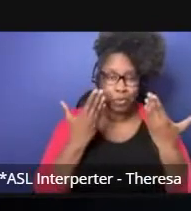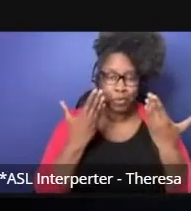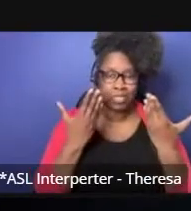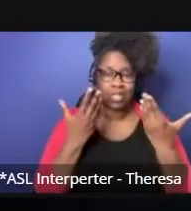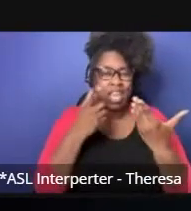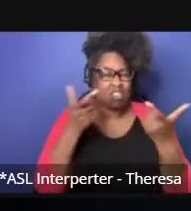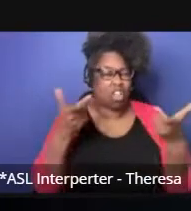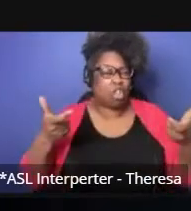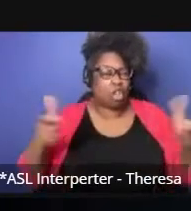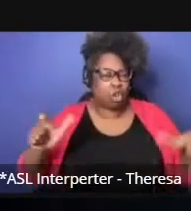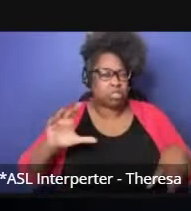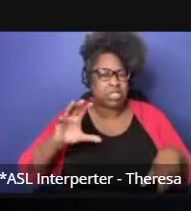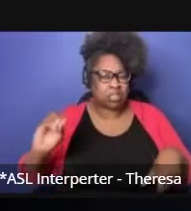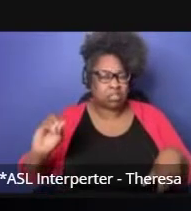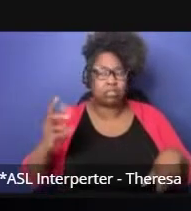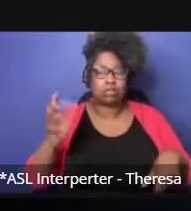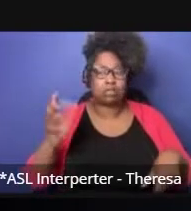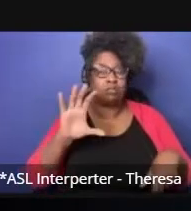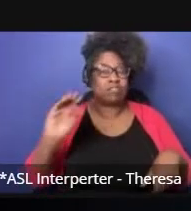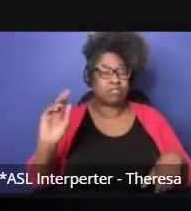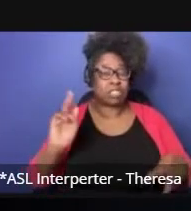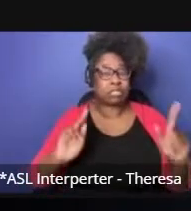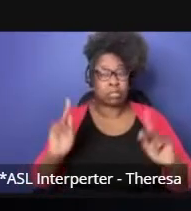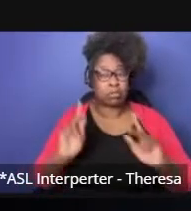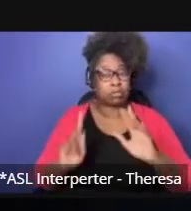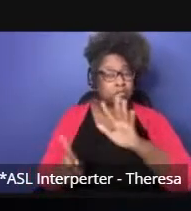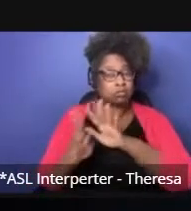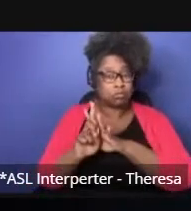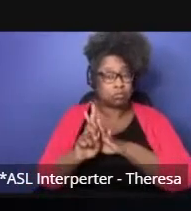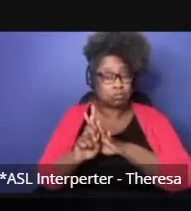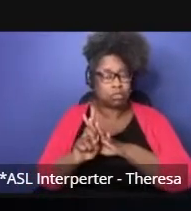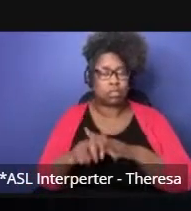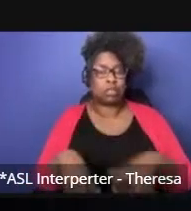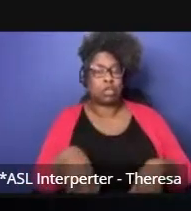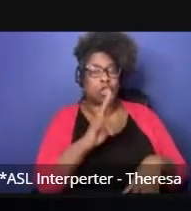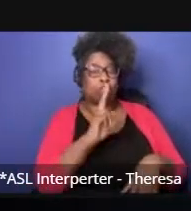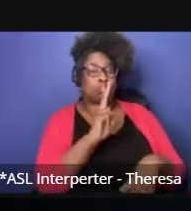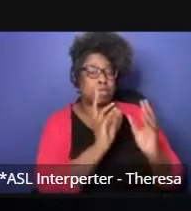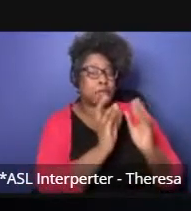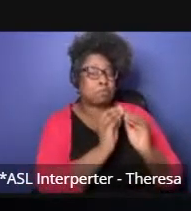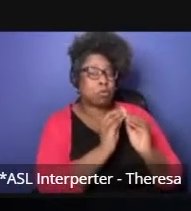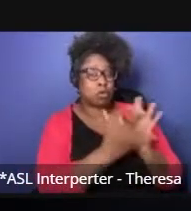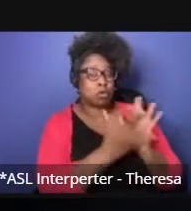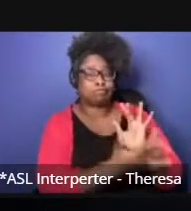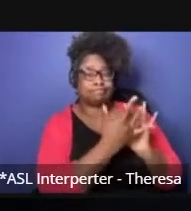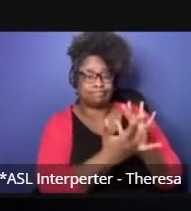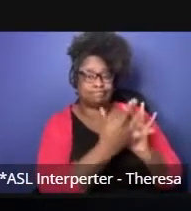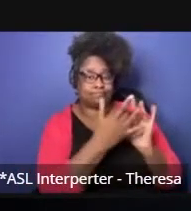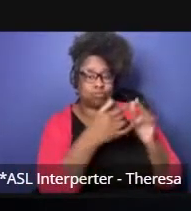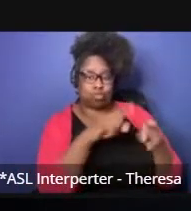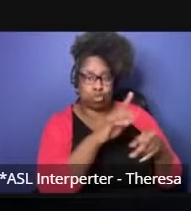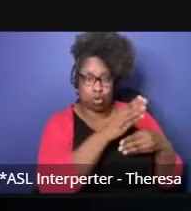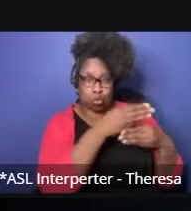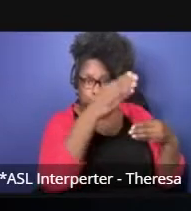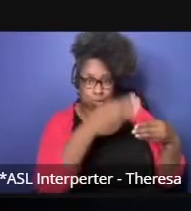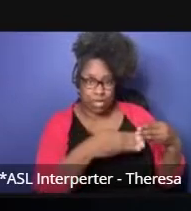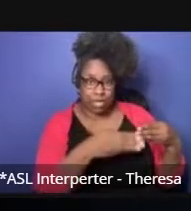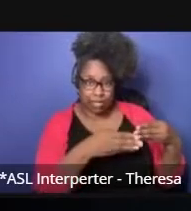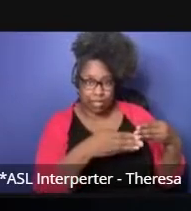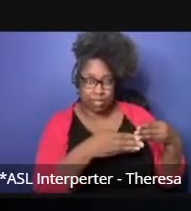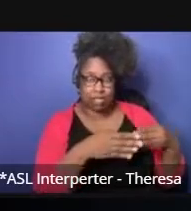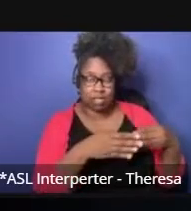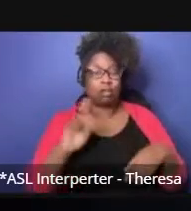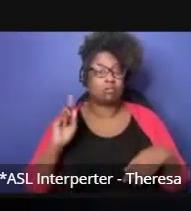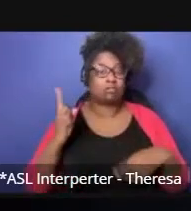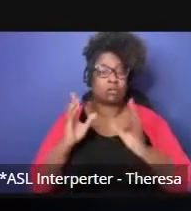with 50 people, and 3 more have contacted me over the weekend. And we had our first meeting, which was